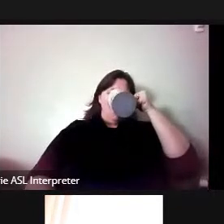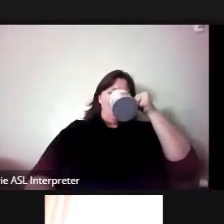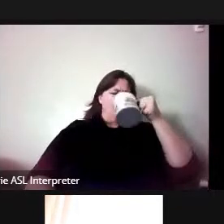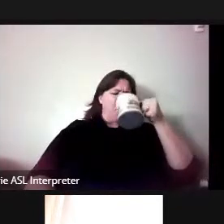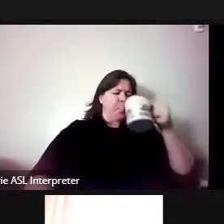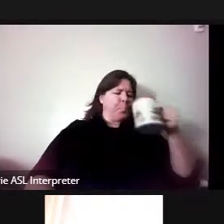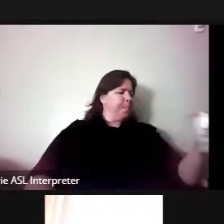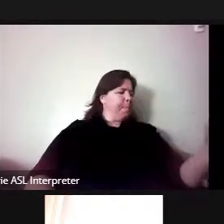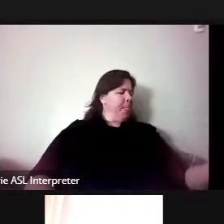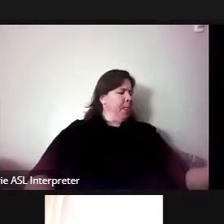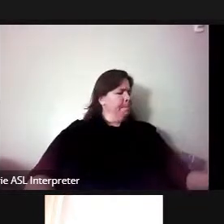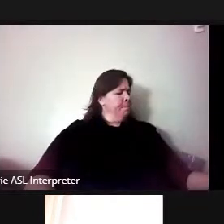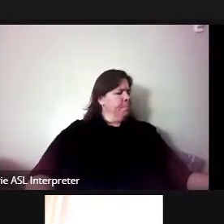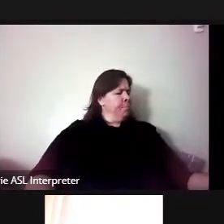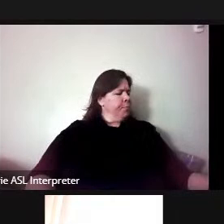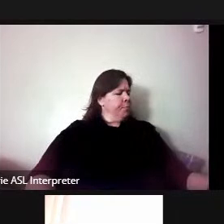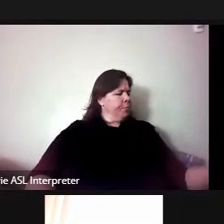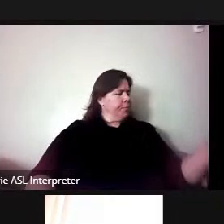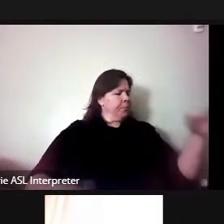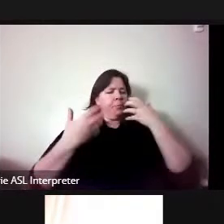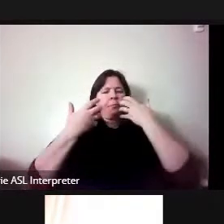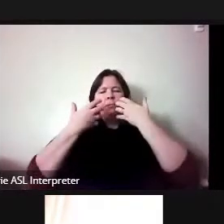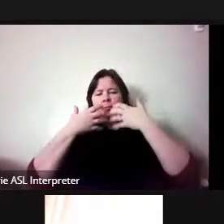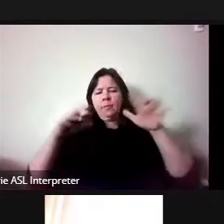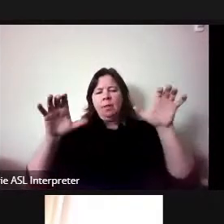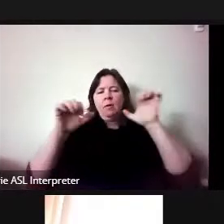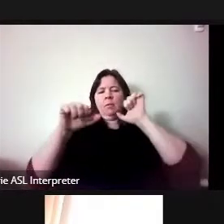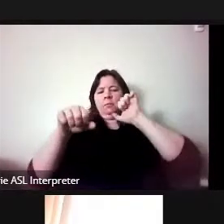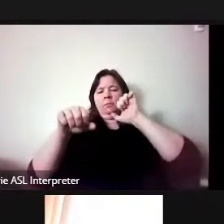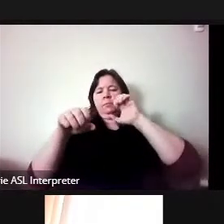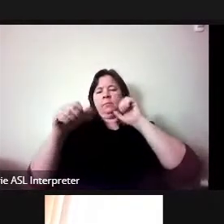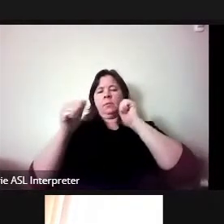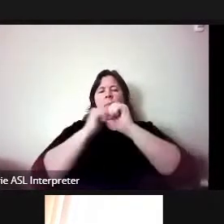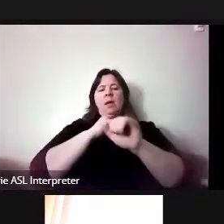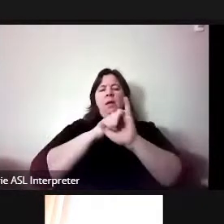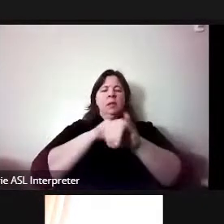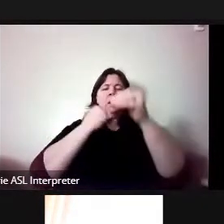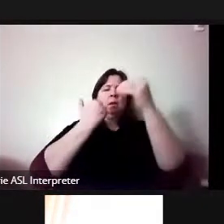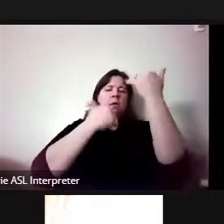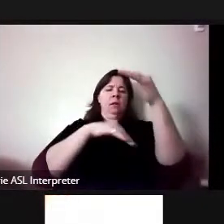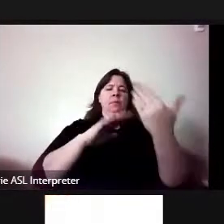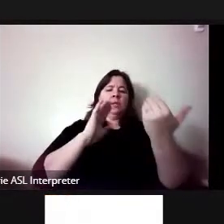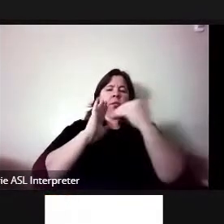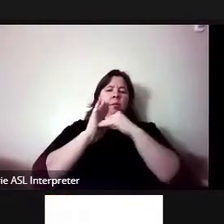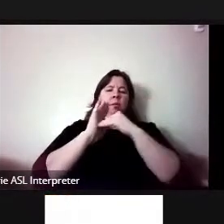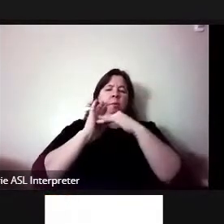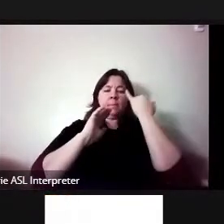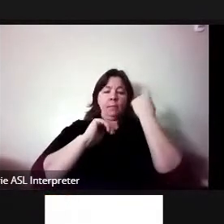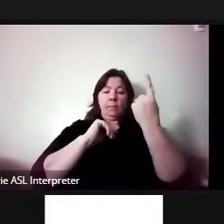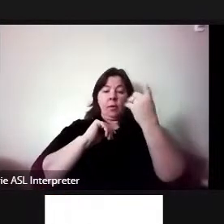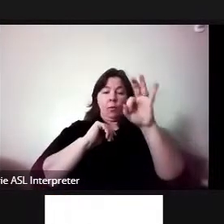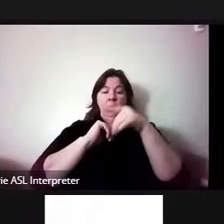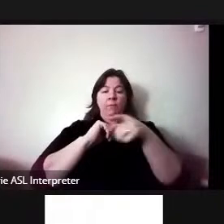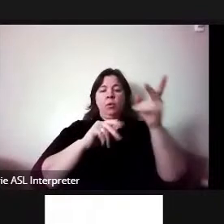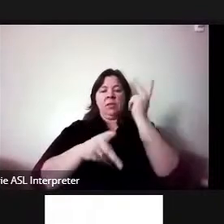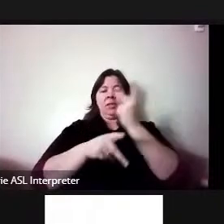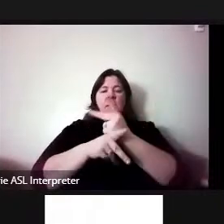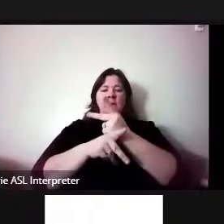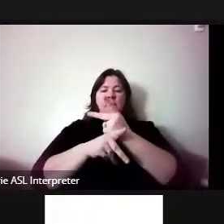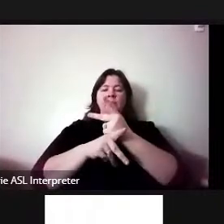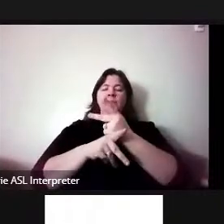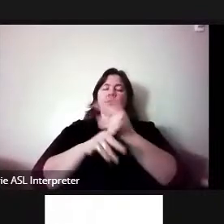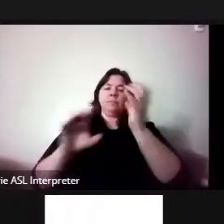to pass that limit again. And yes, I have noticed, guys, if you are one of those that it keeps throwing you